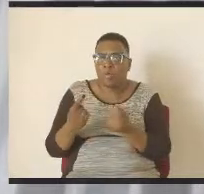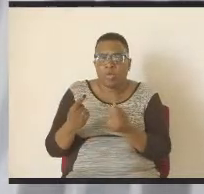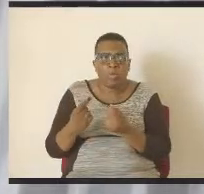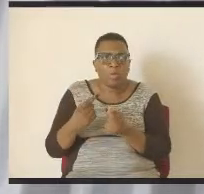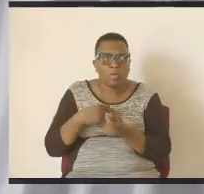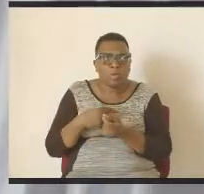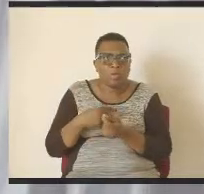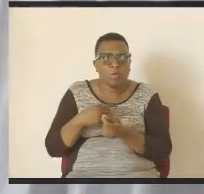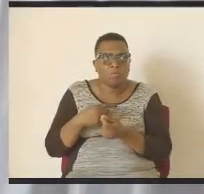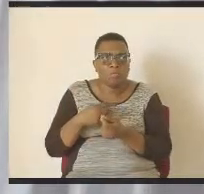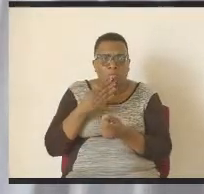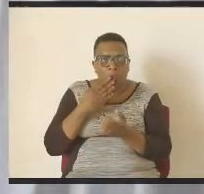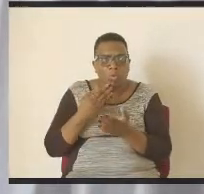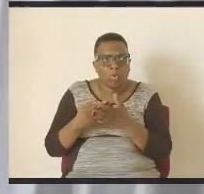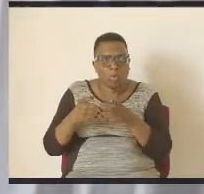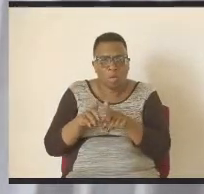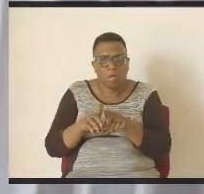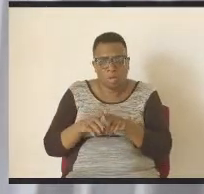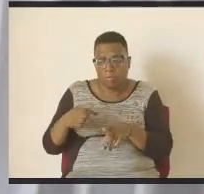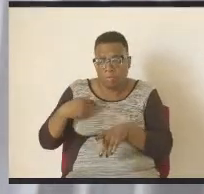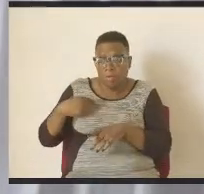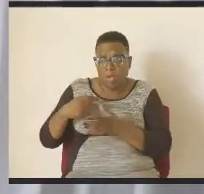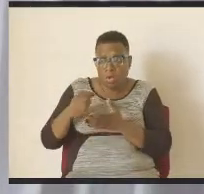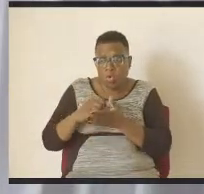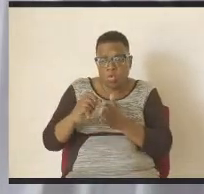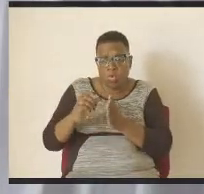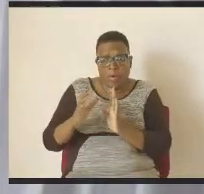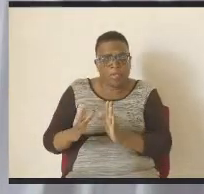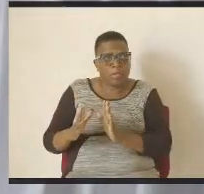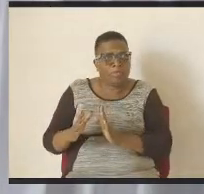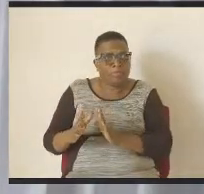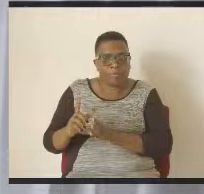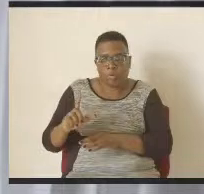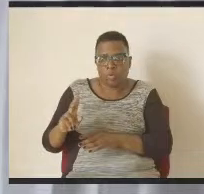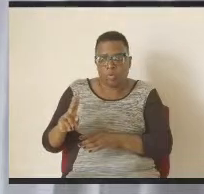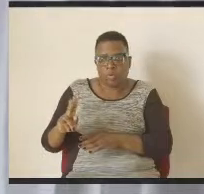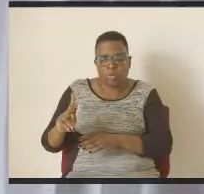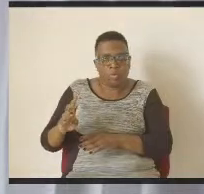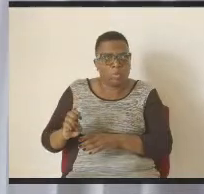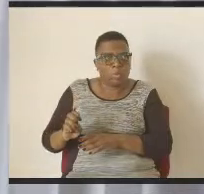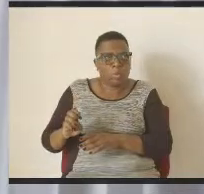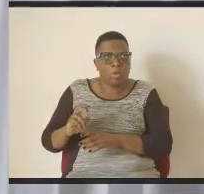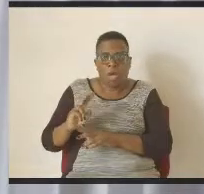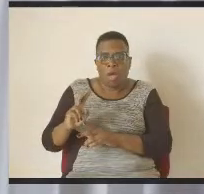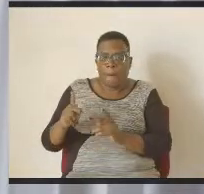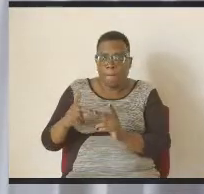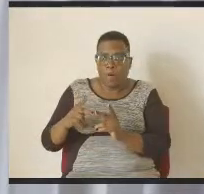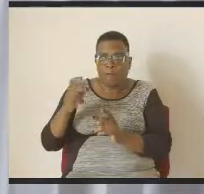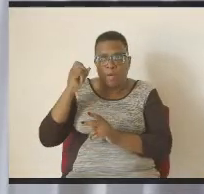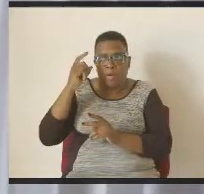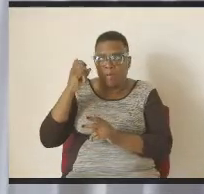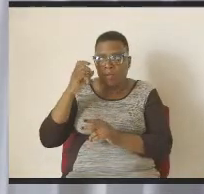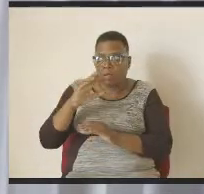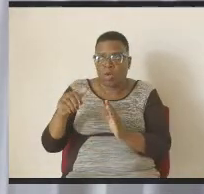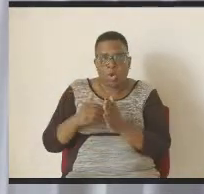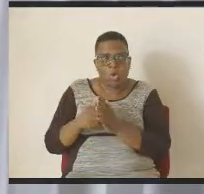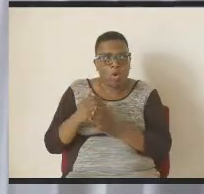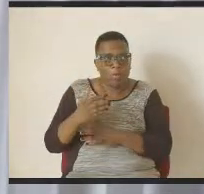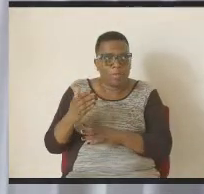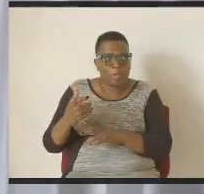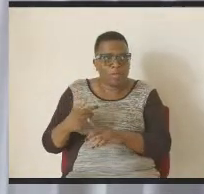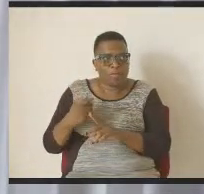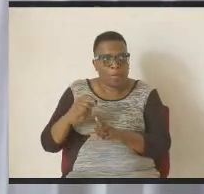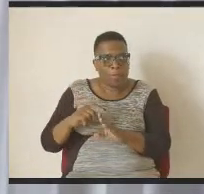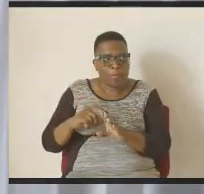me also, as a writer, Luke, having had perfect understanding of all things from the very